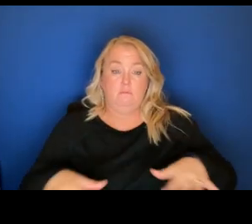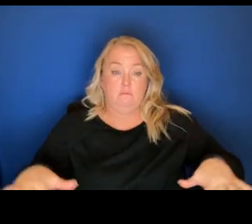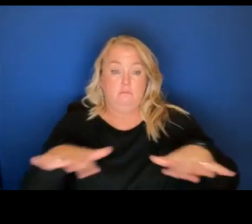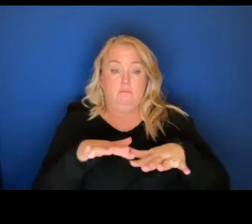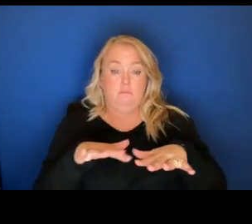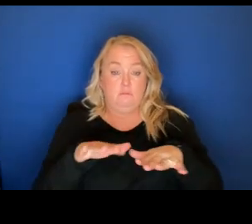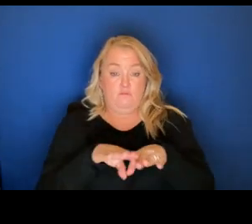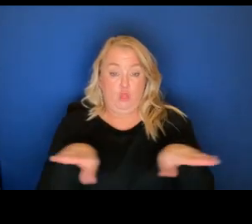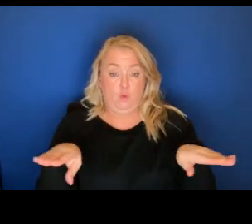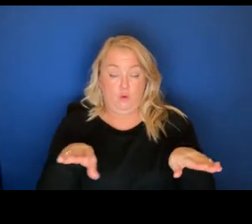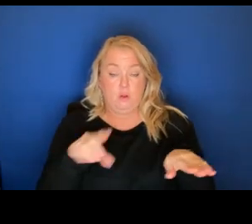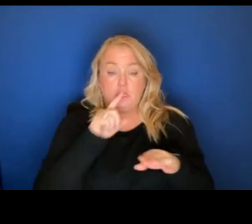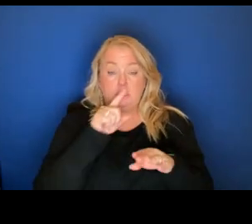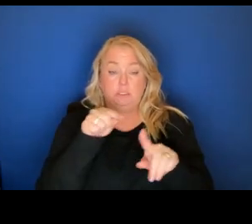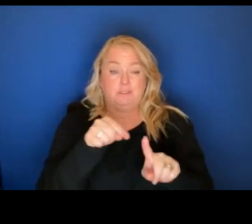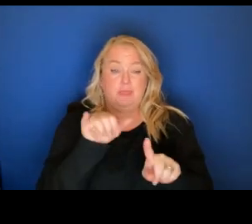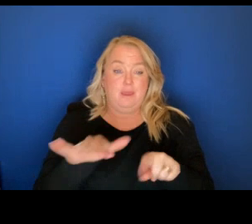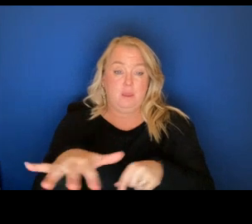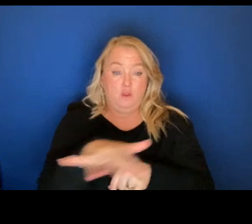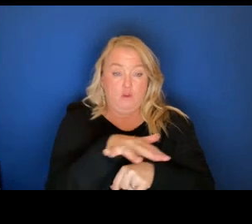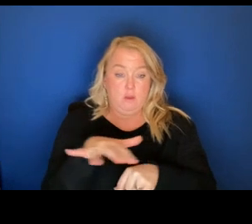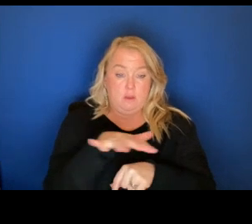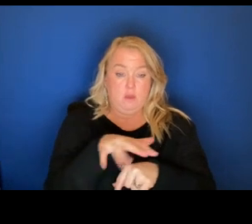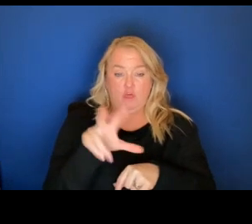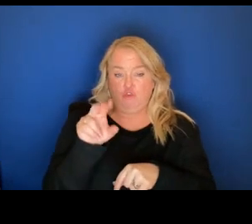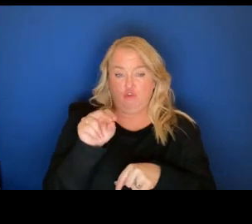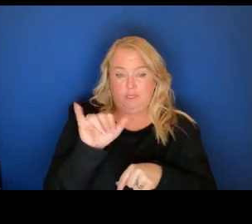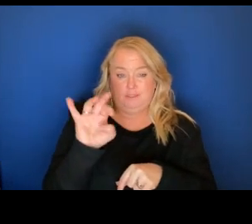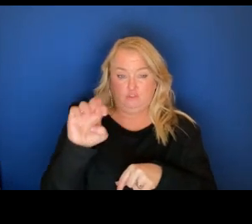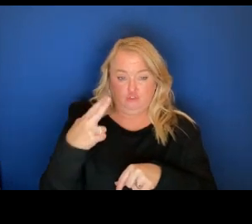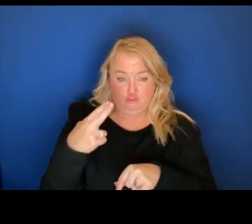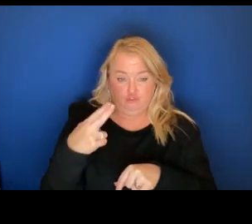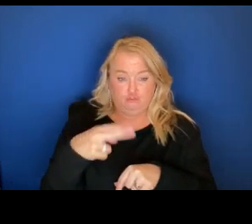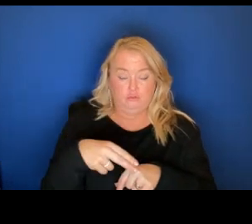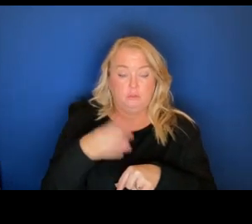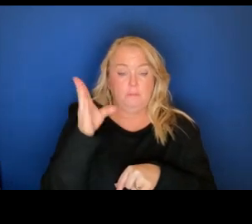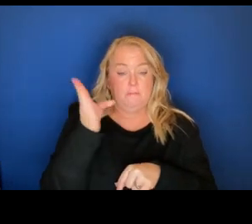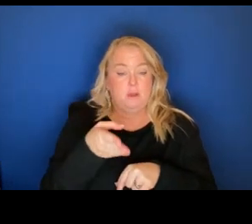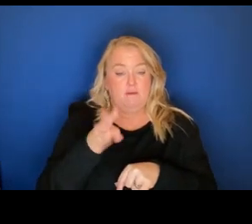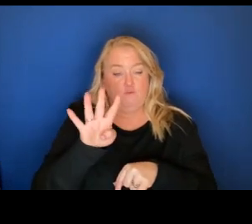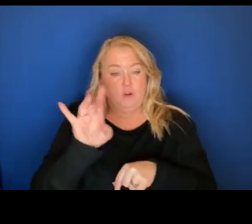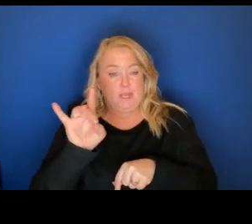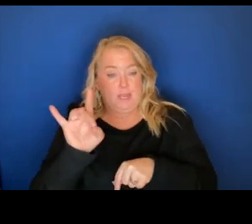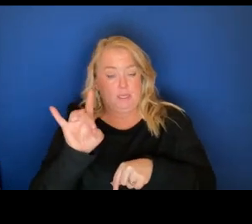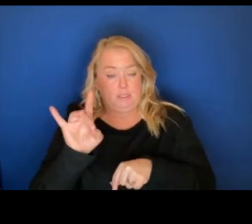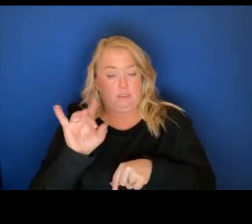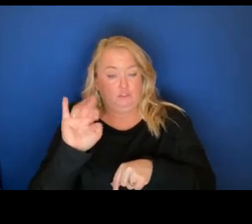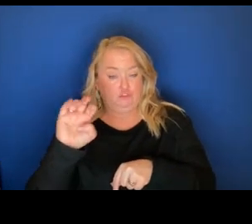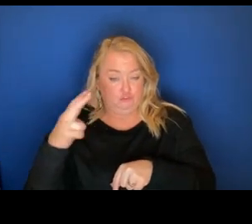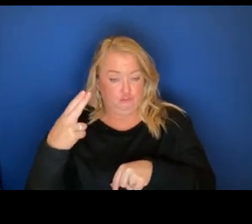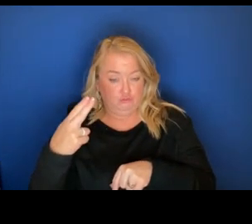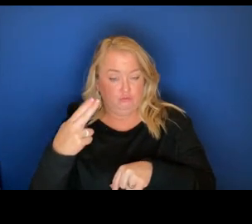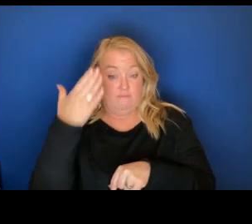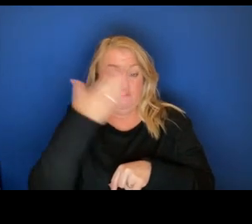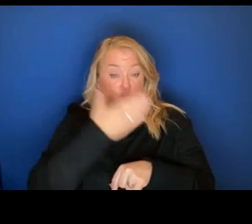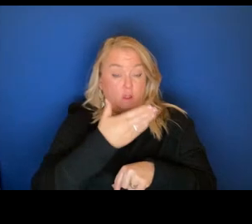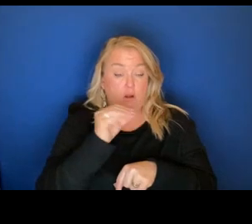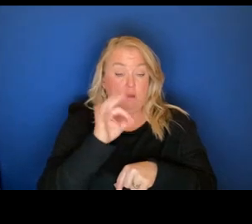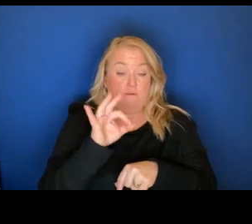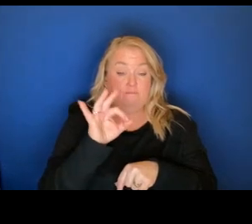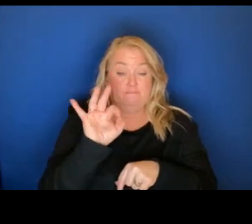is defined as an area of 30 inches by 48 inches in front of